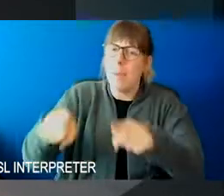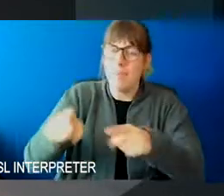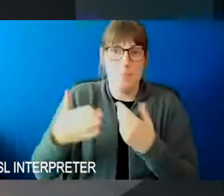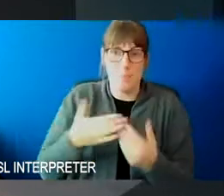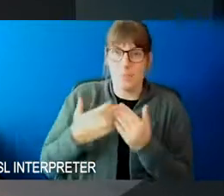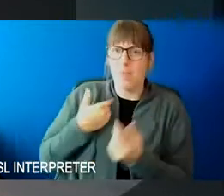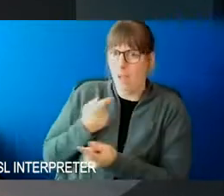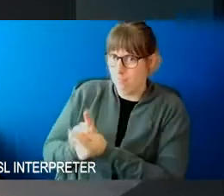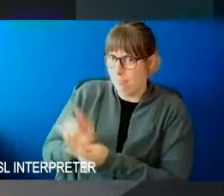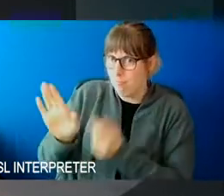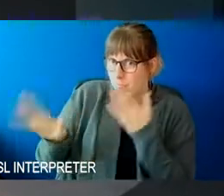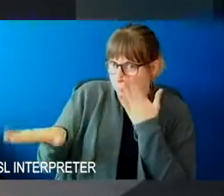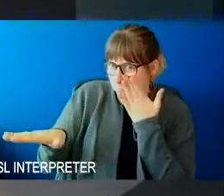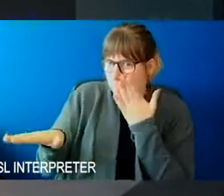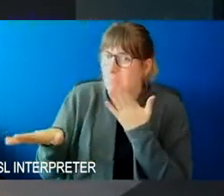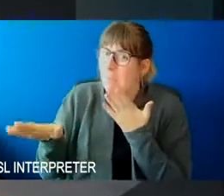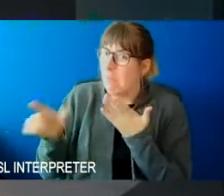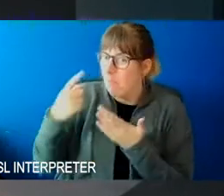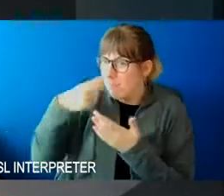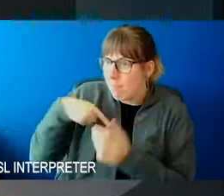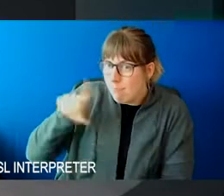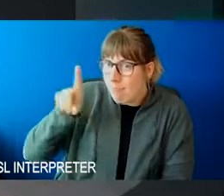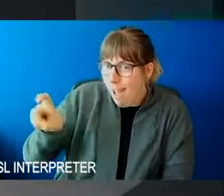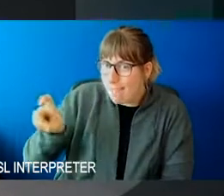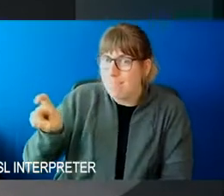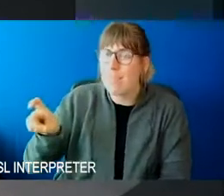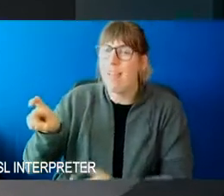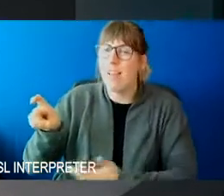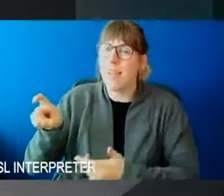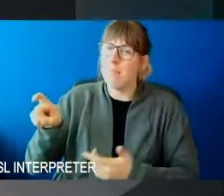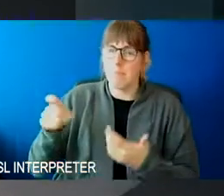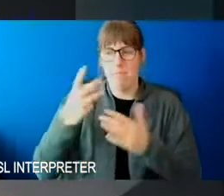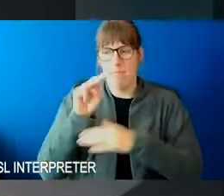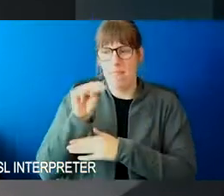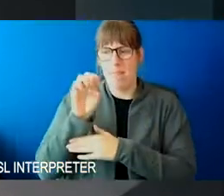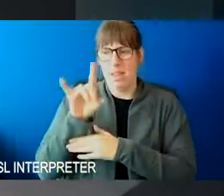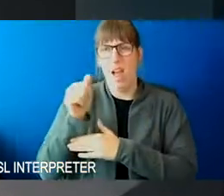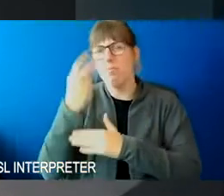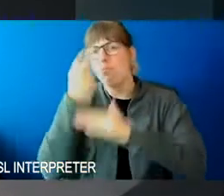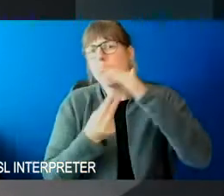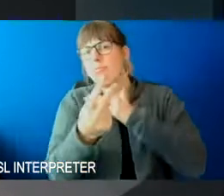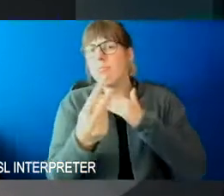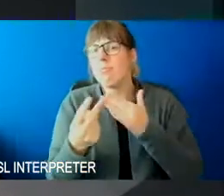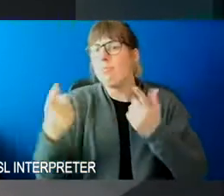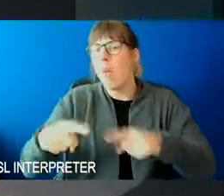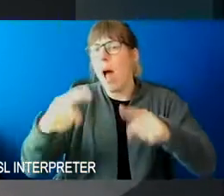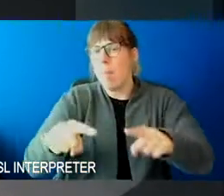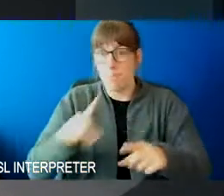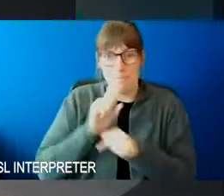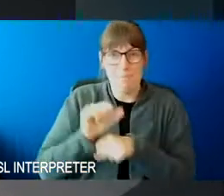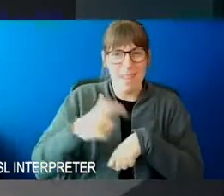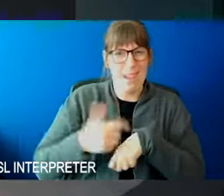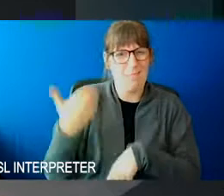trends are. So when I went up to her, I asked her if she would answer a question: where does she feel the